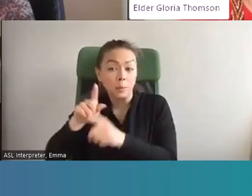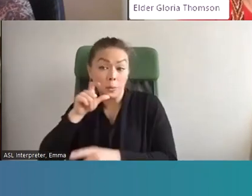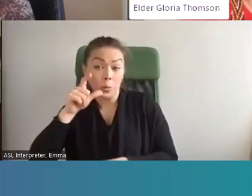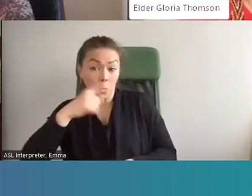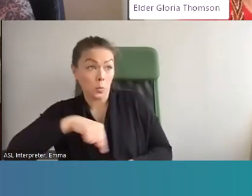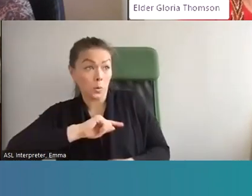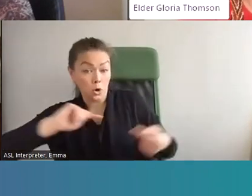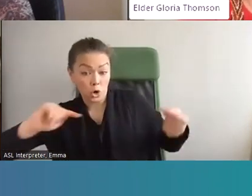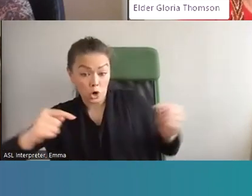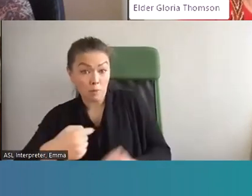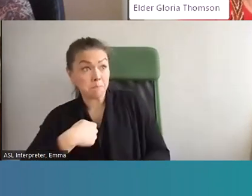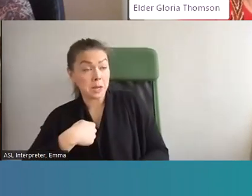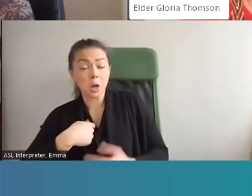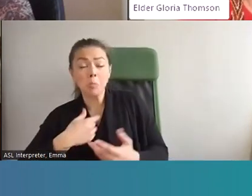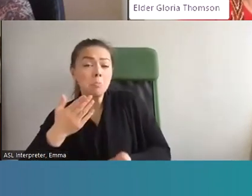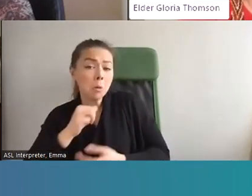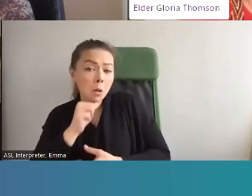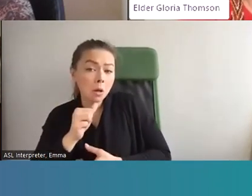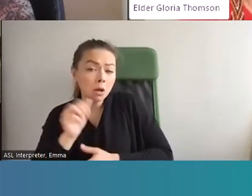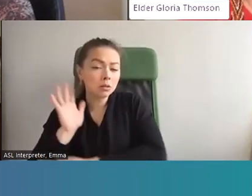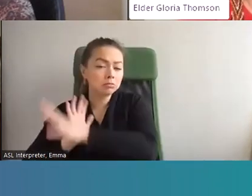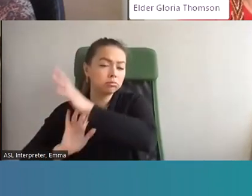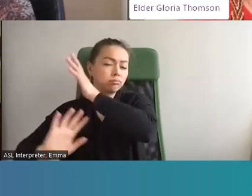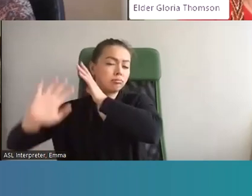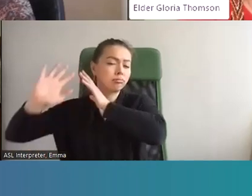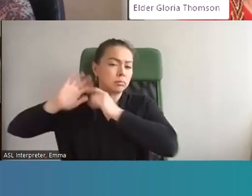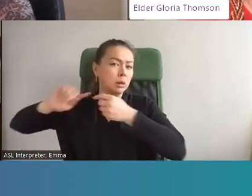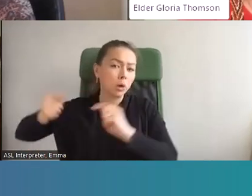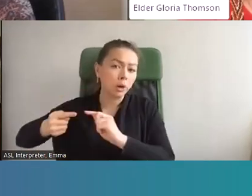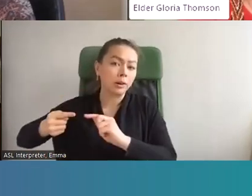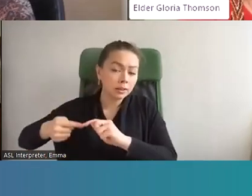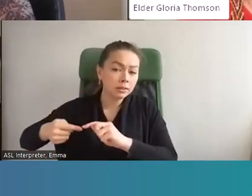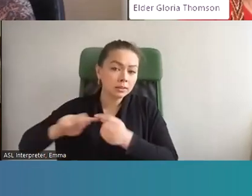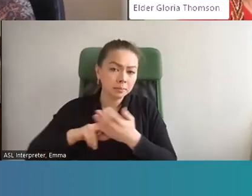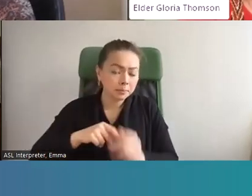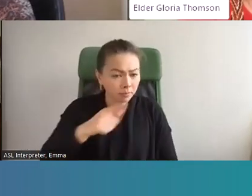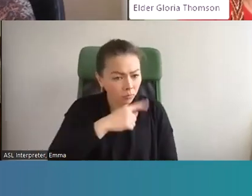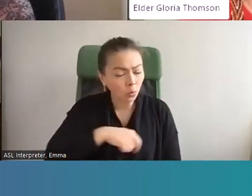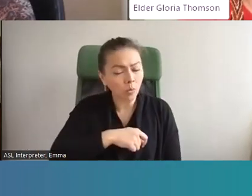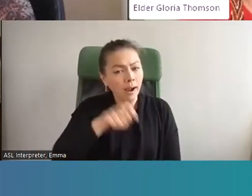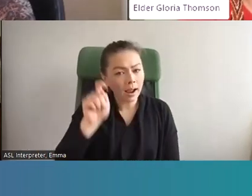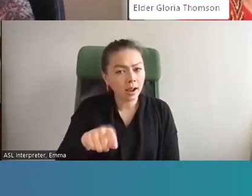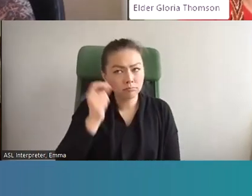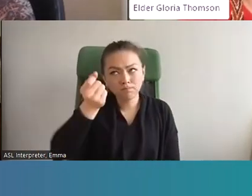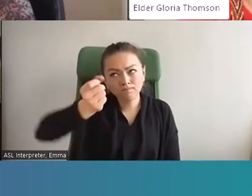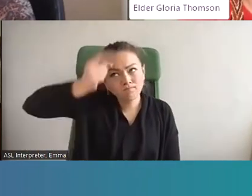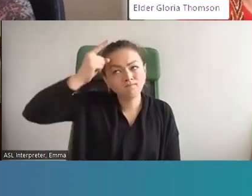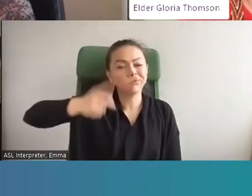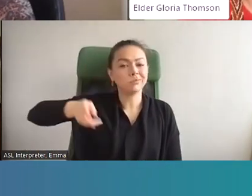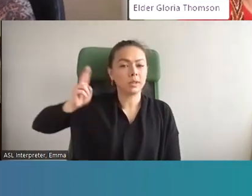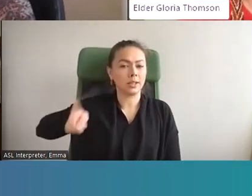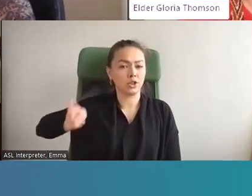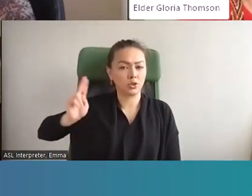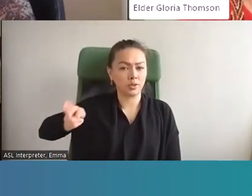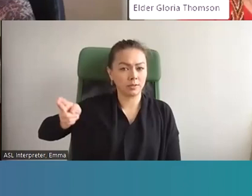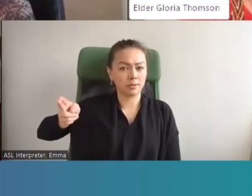history, and we need to be able to reflect on our creation stories, not only mine,